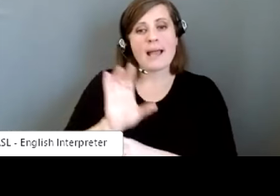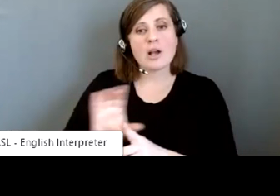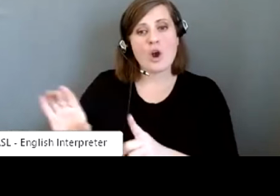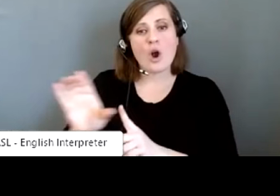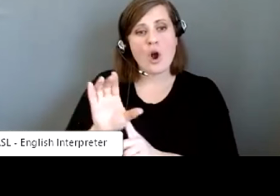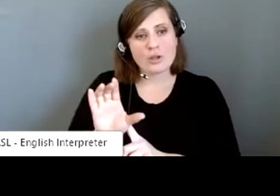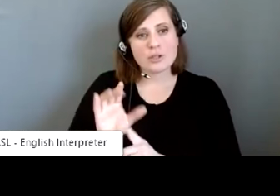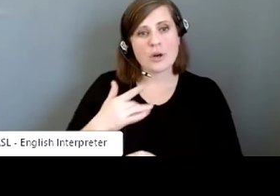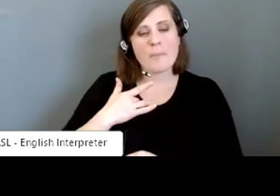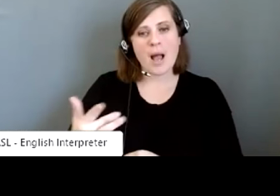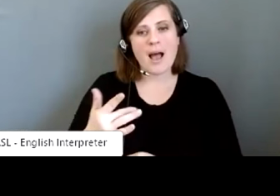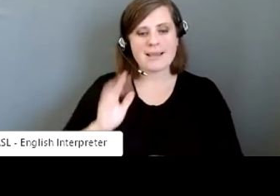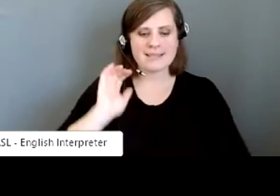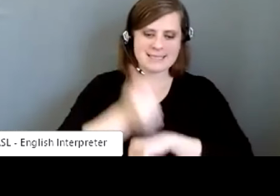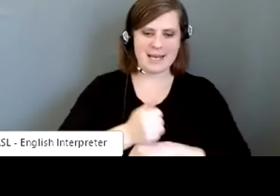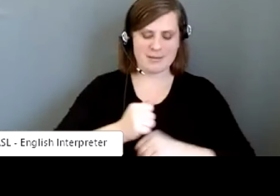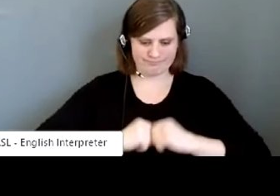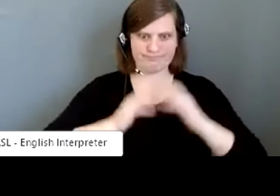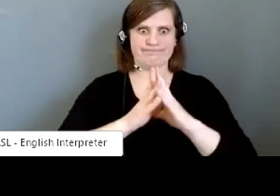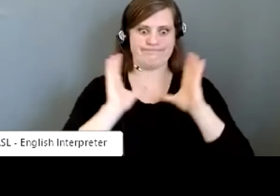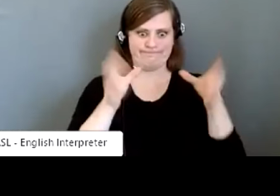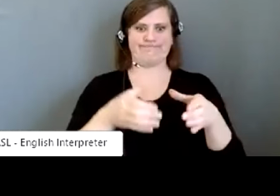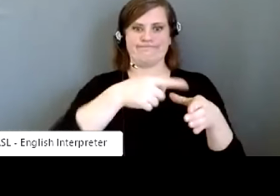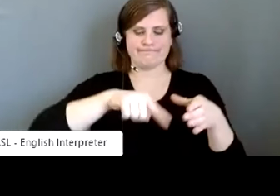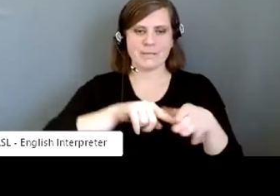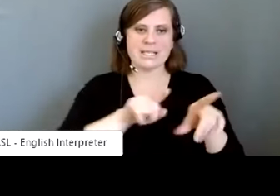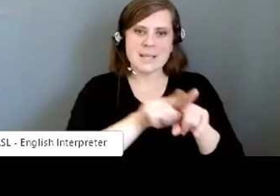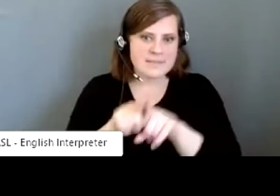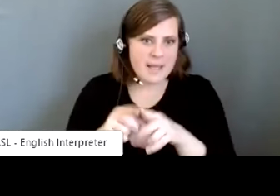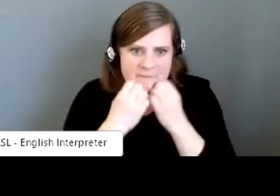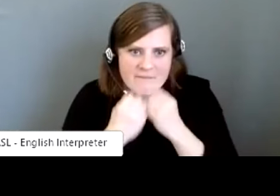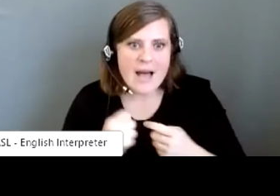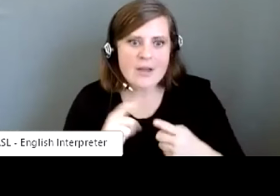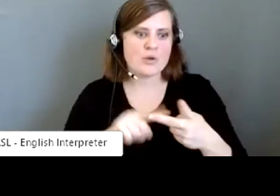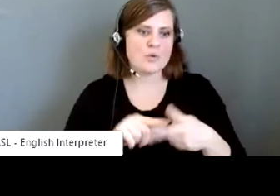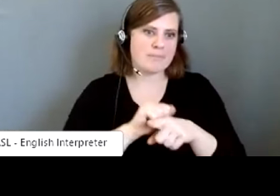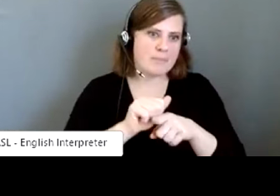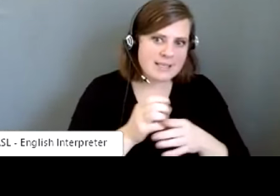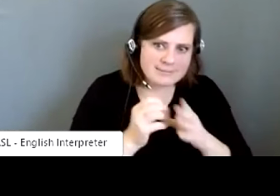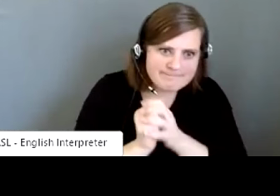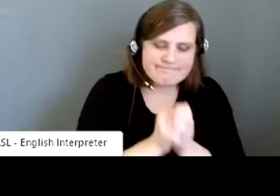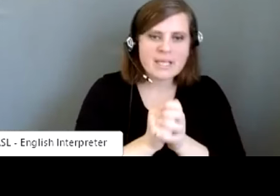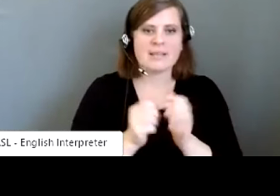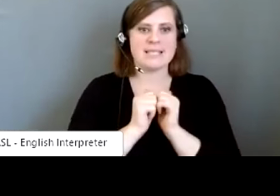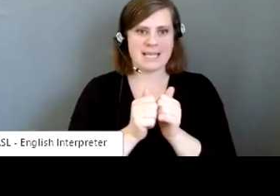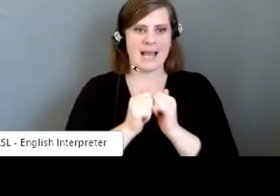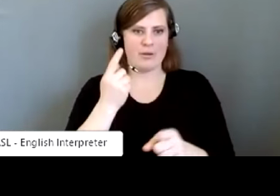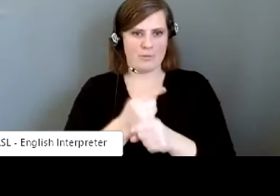forming a society's normative values and meaningful practices and perceptions that people